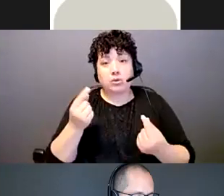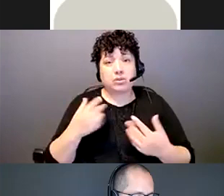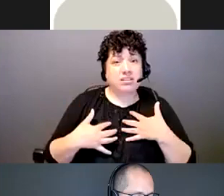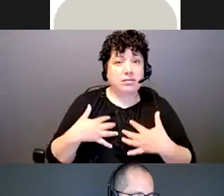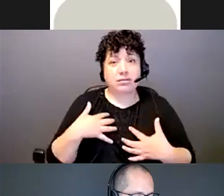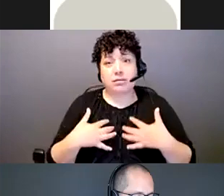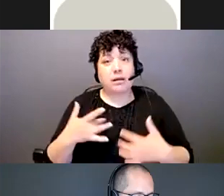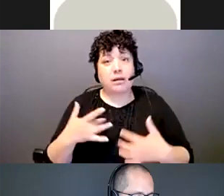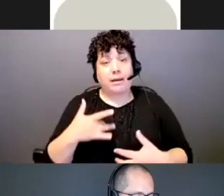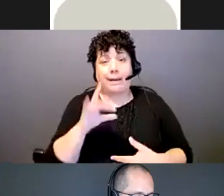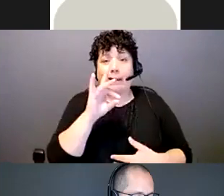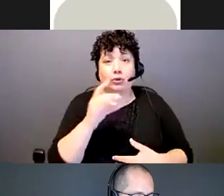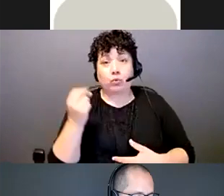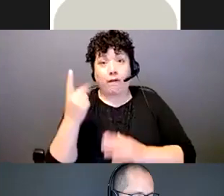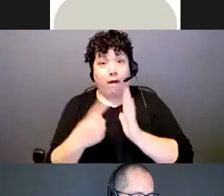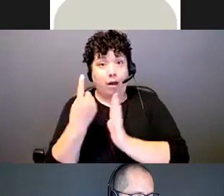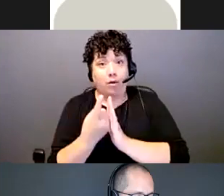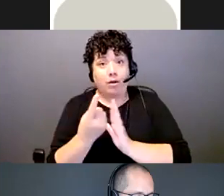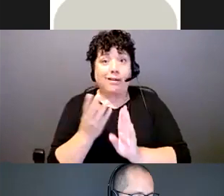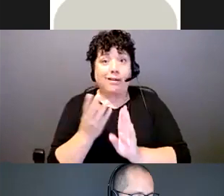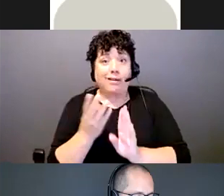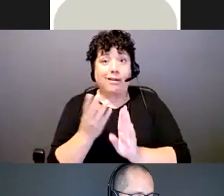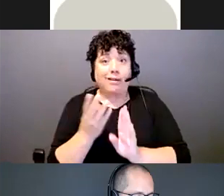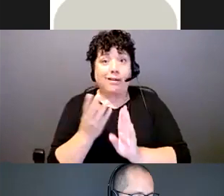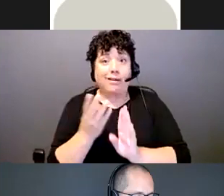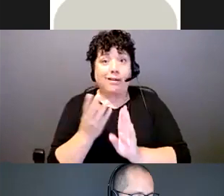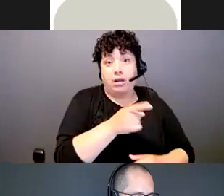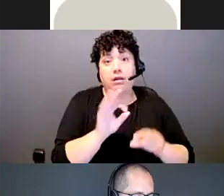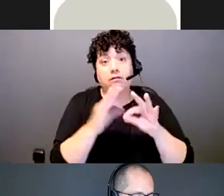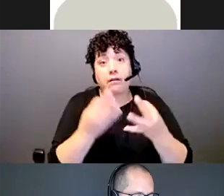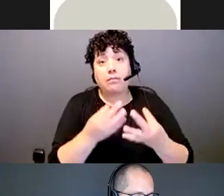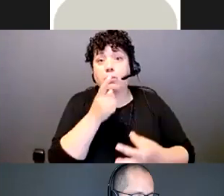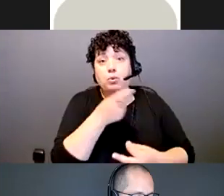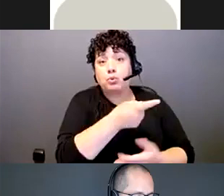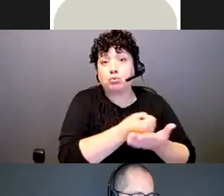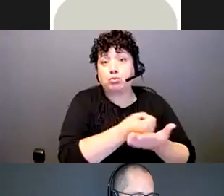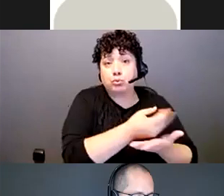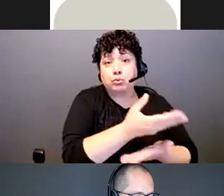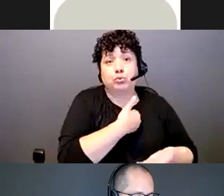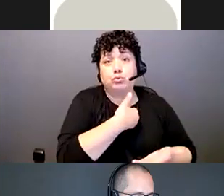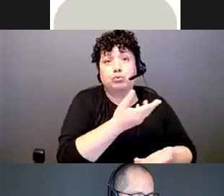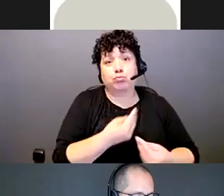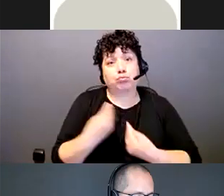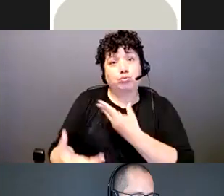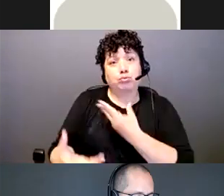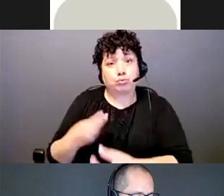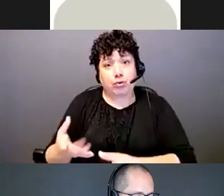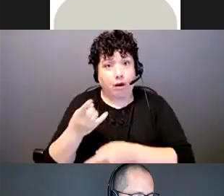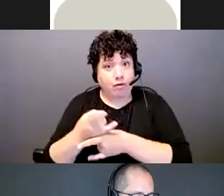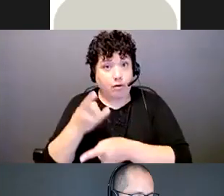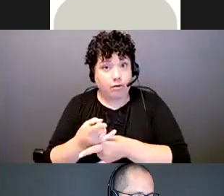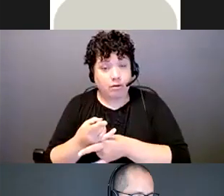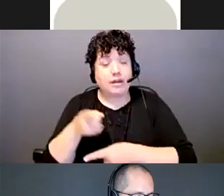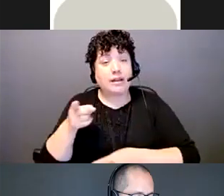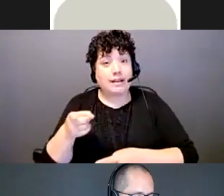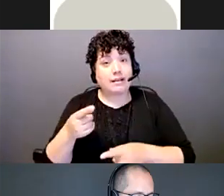that, or the family members are supplying the alcohol, and the person is physically dependent and they